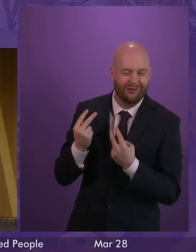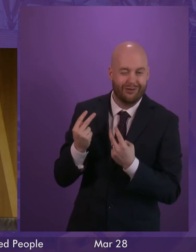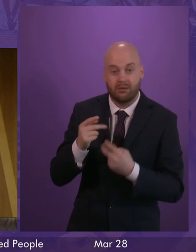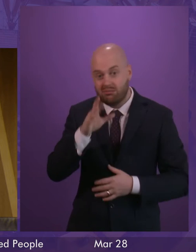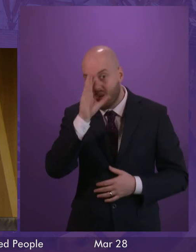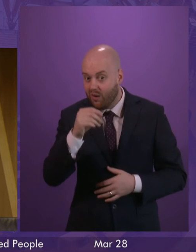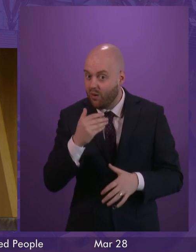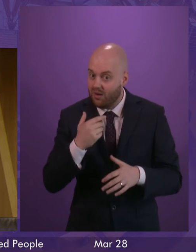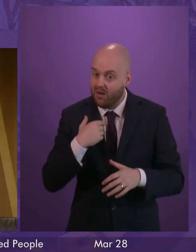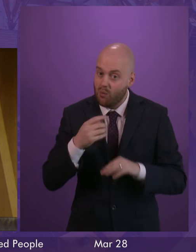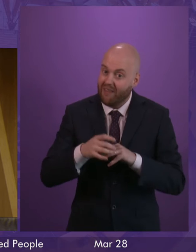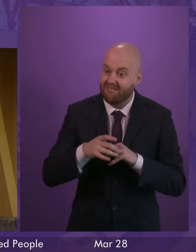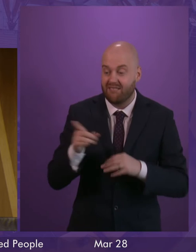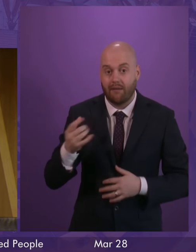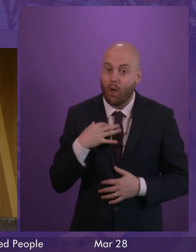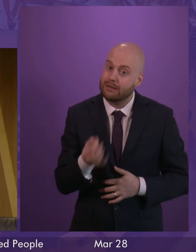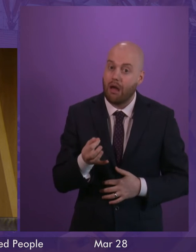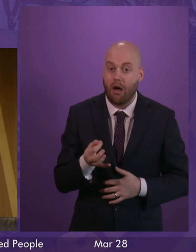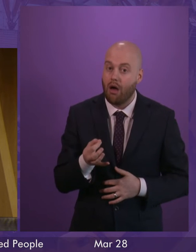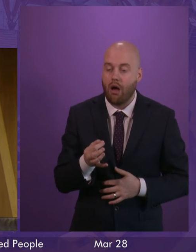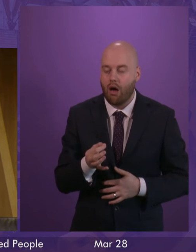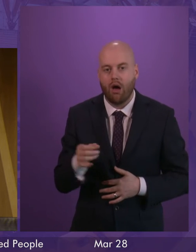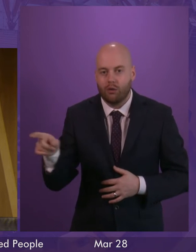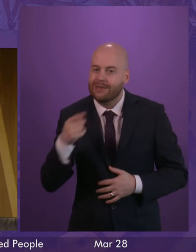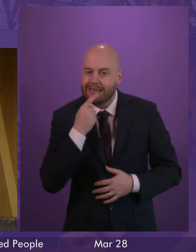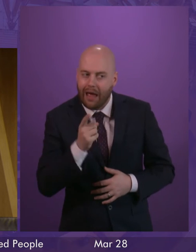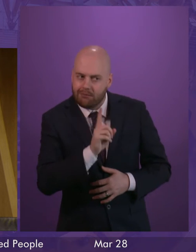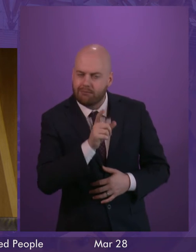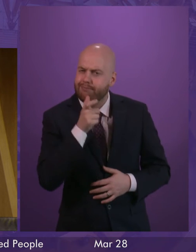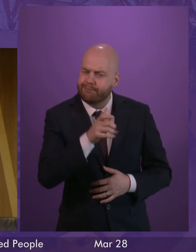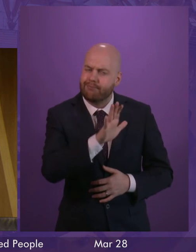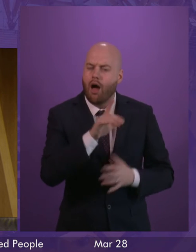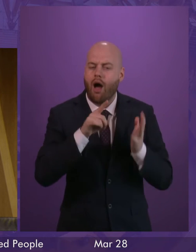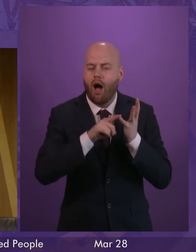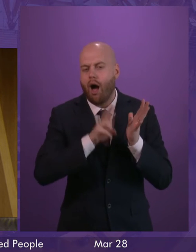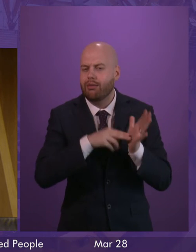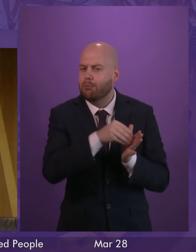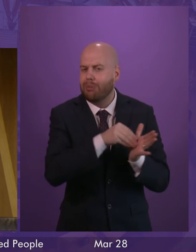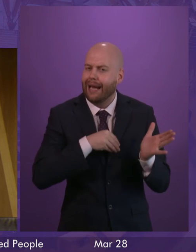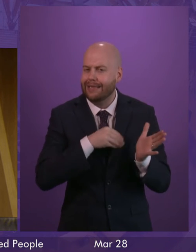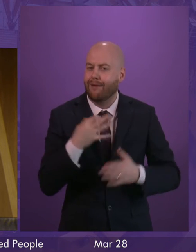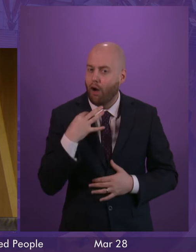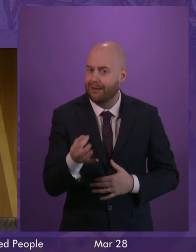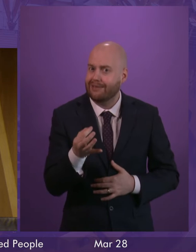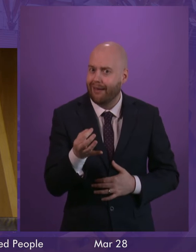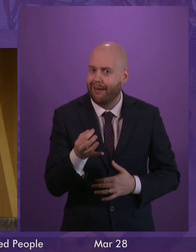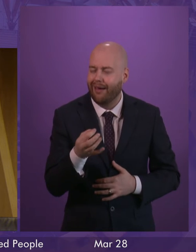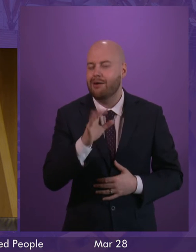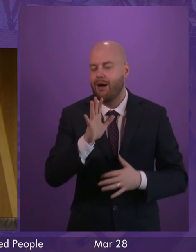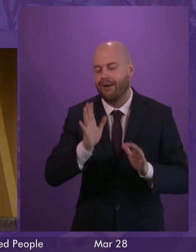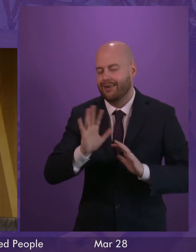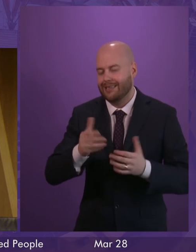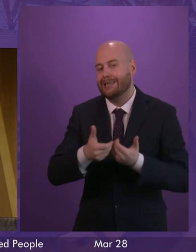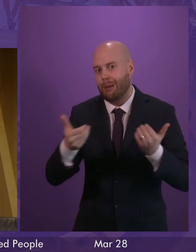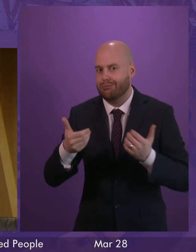officer and she keeps telling me I'm an unpaid volunteer. That's another argument that's for another day. But the Scottish Government's goal is for every